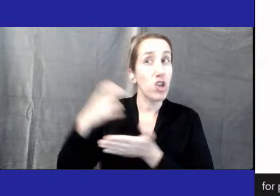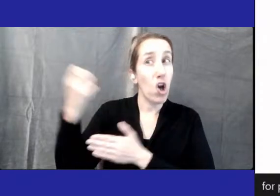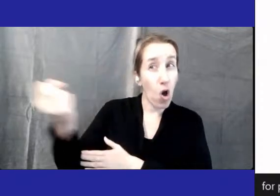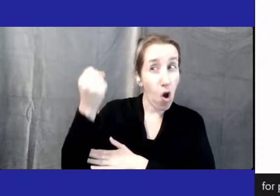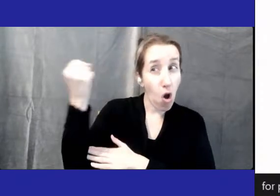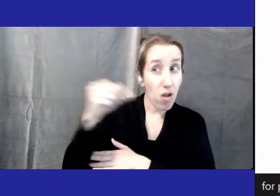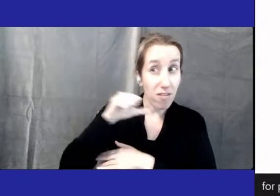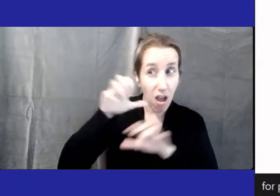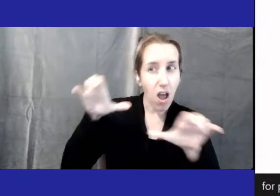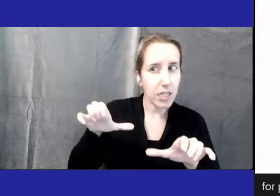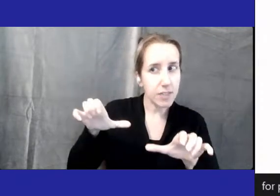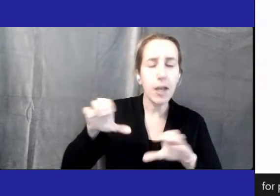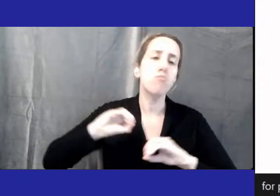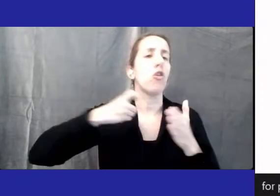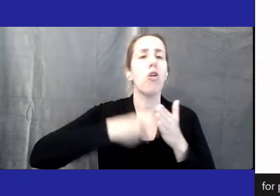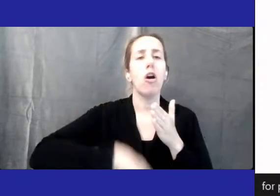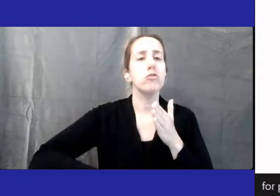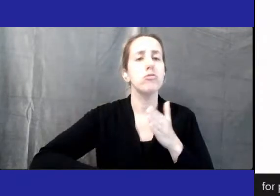Next slide.